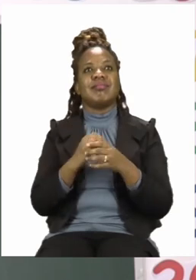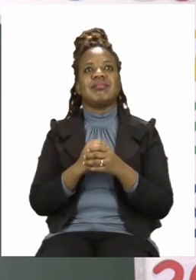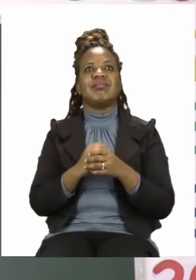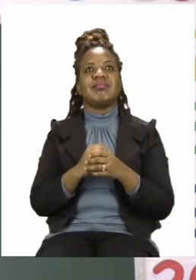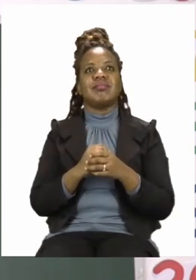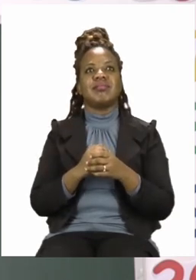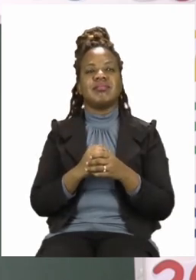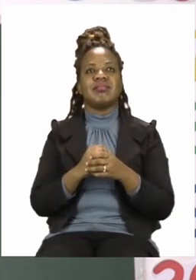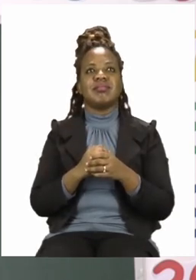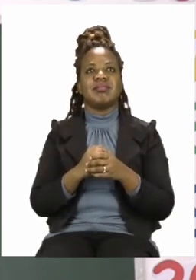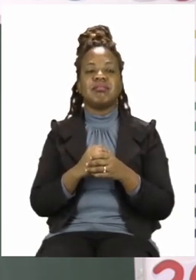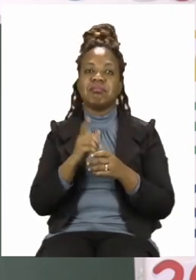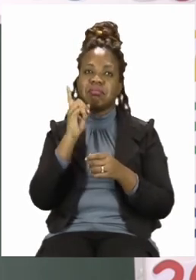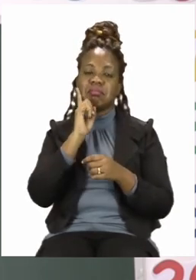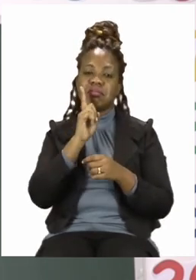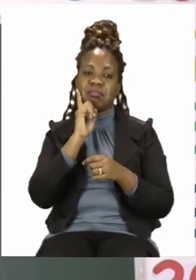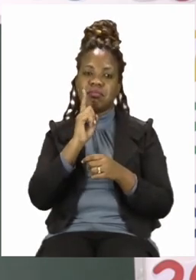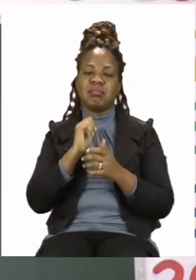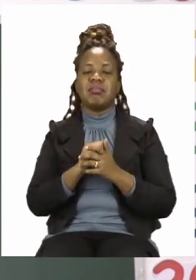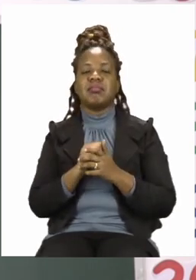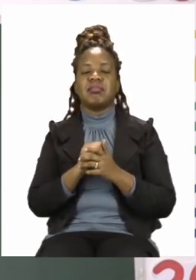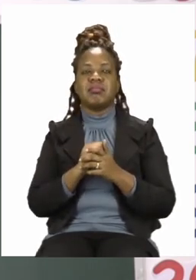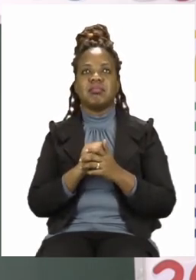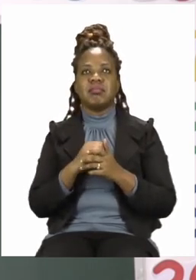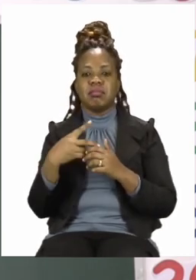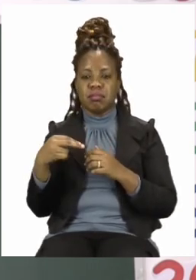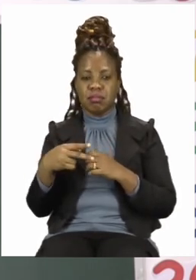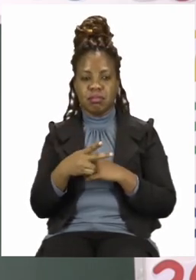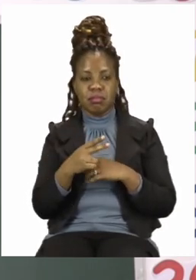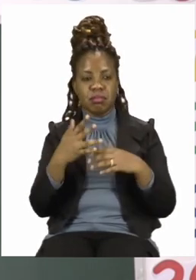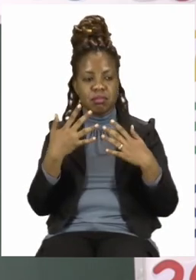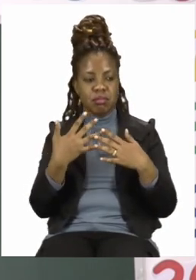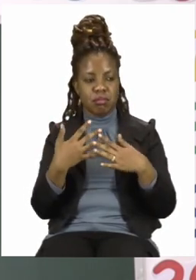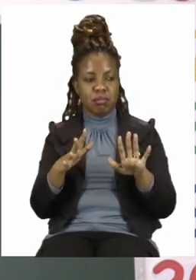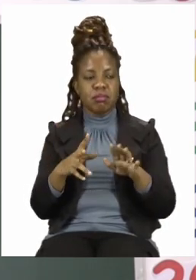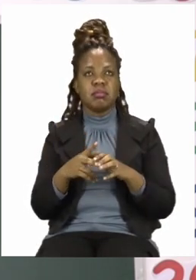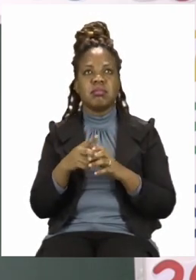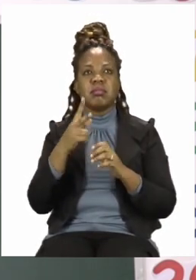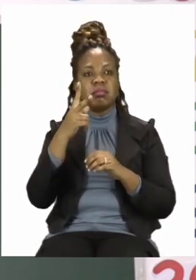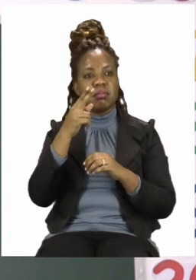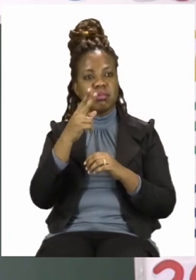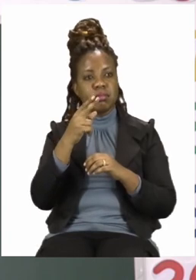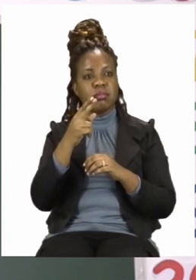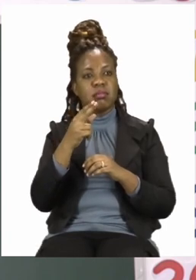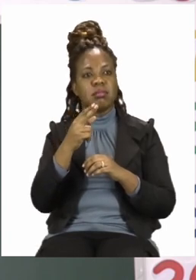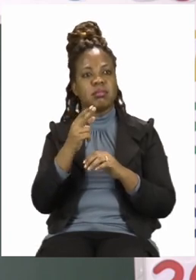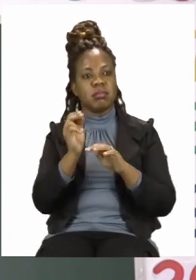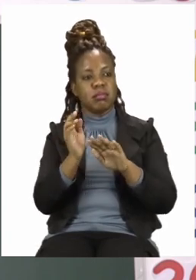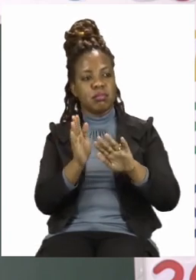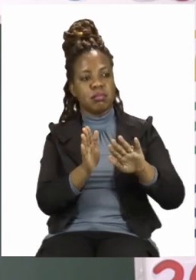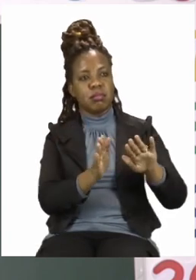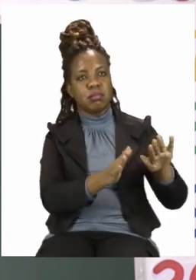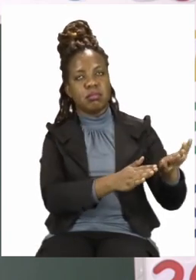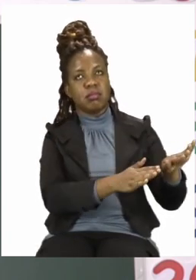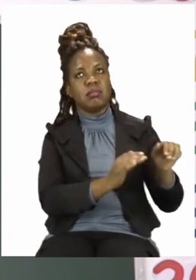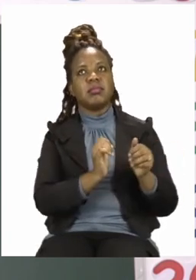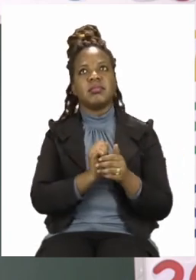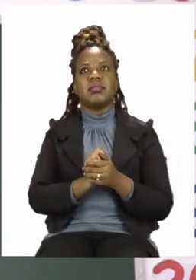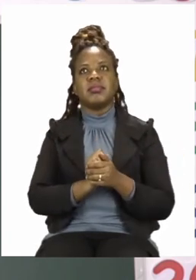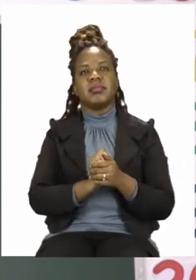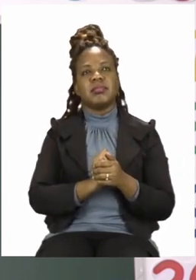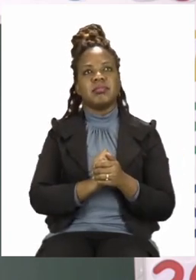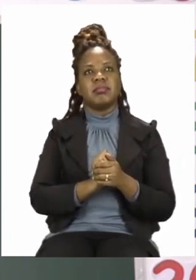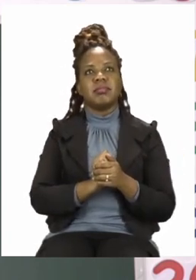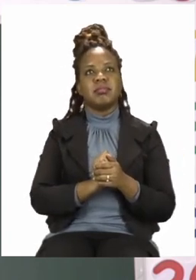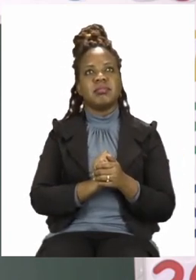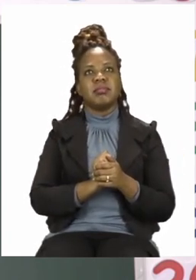So when you are done with your exercise, please make sure that you put the pair of scissors away. A pair